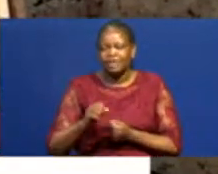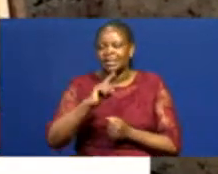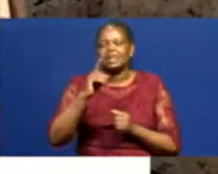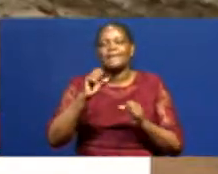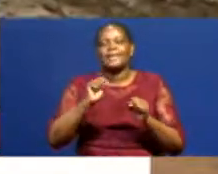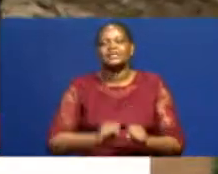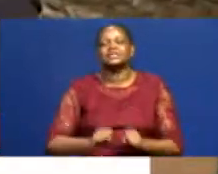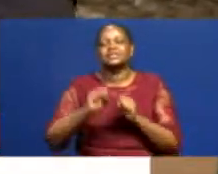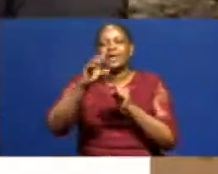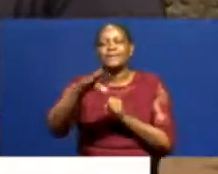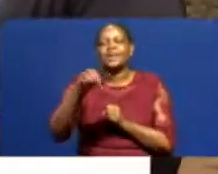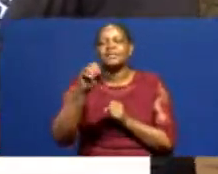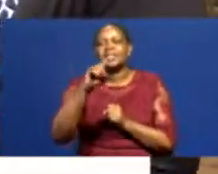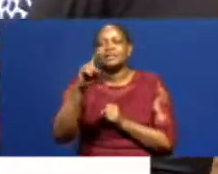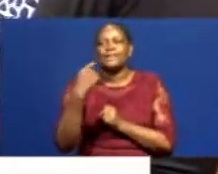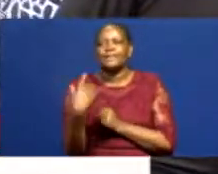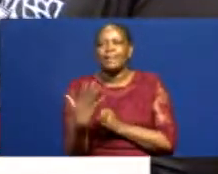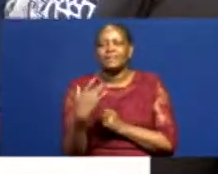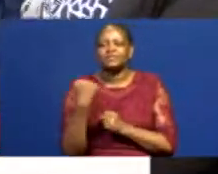KCSE.